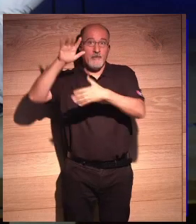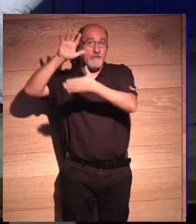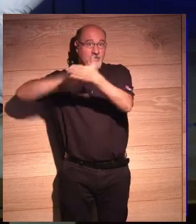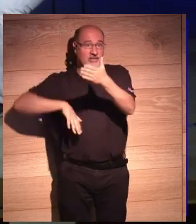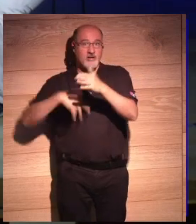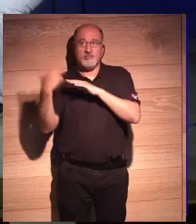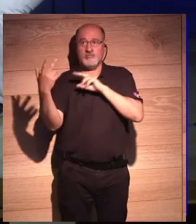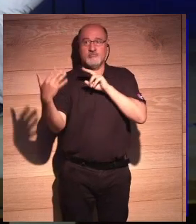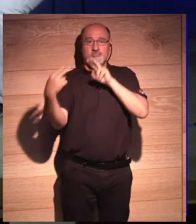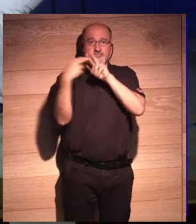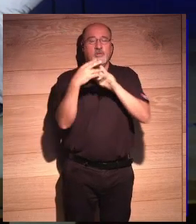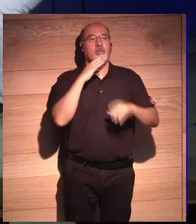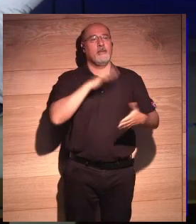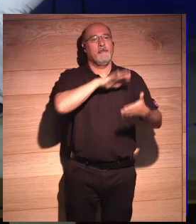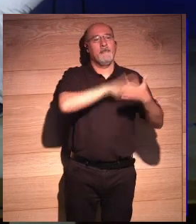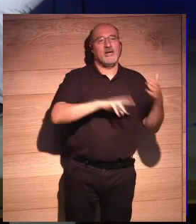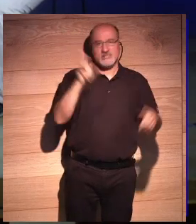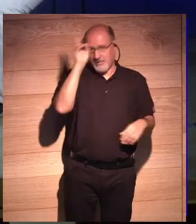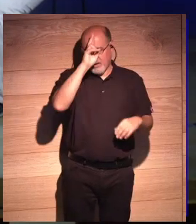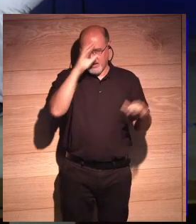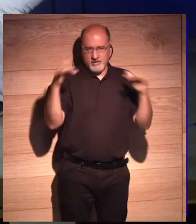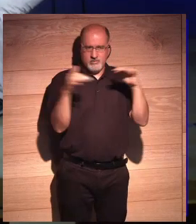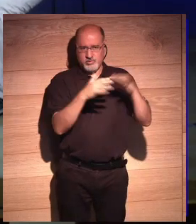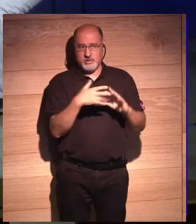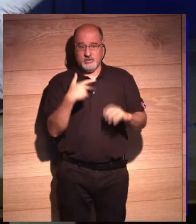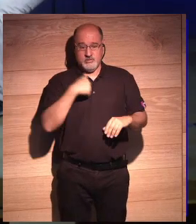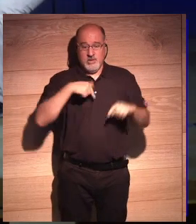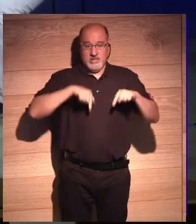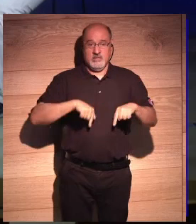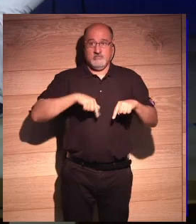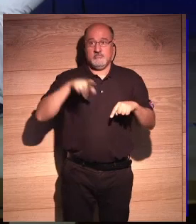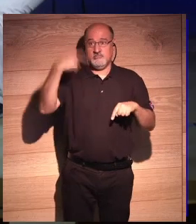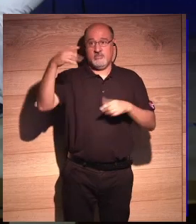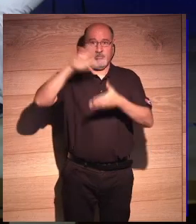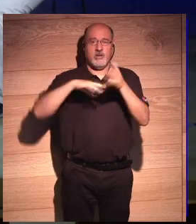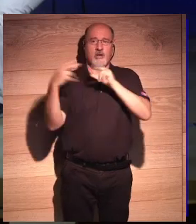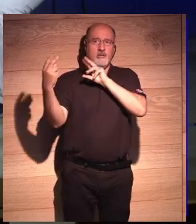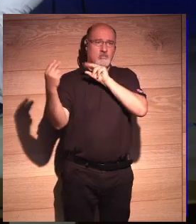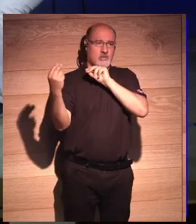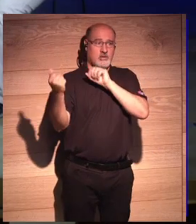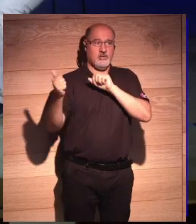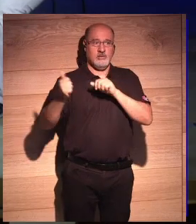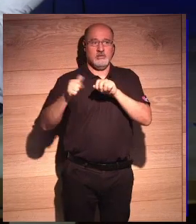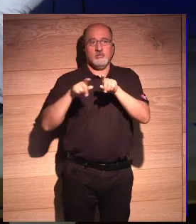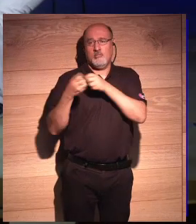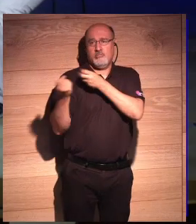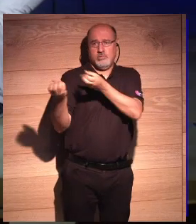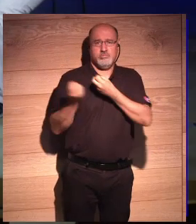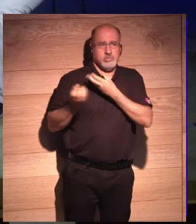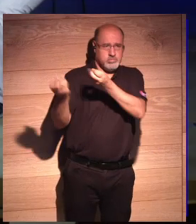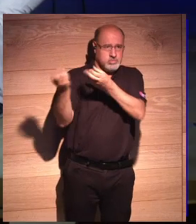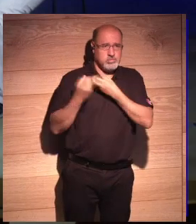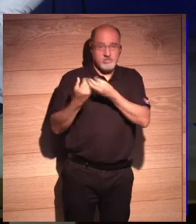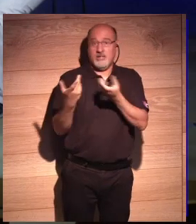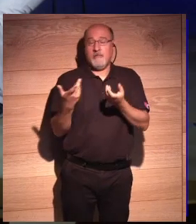are in Barcelona, we can watch Barcelona against Real Madrid, and I'm able to watch it from here, and I'm able to talk to my friends, to